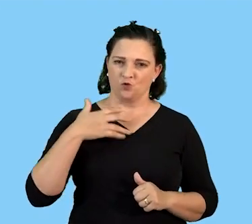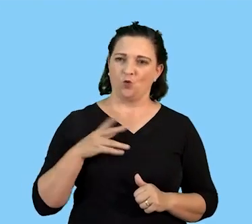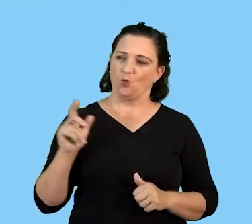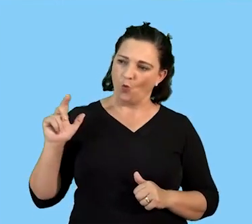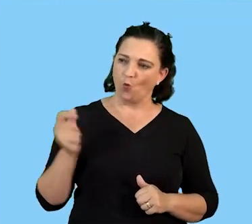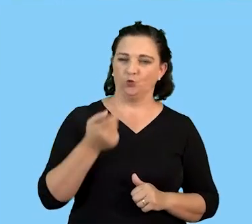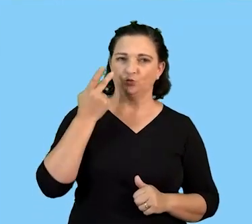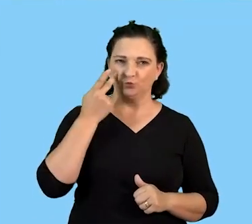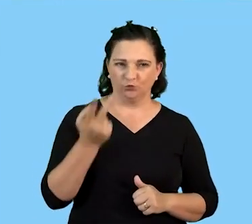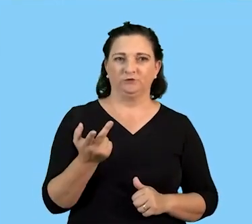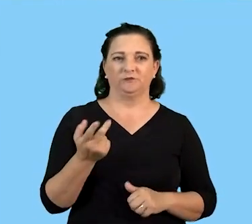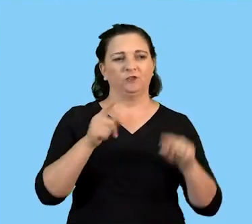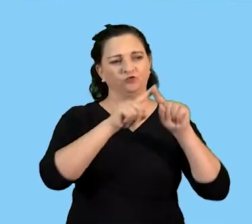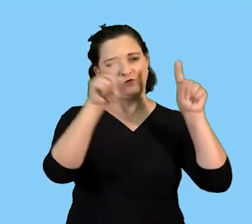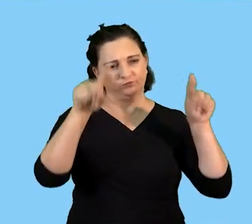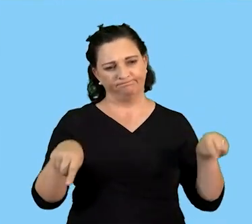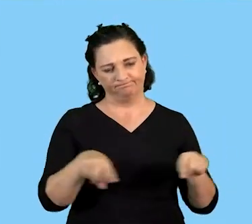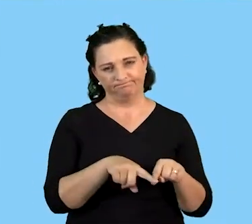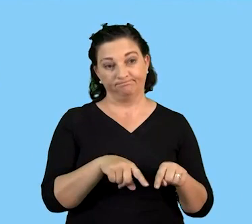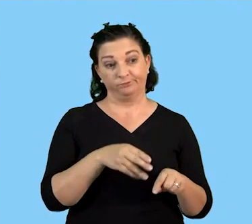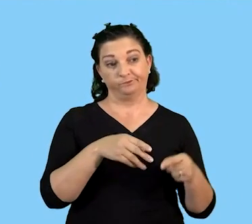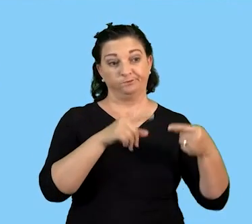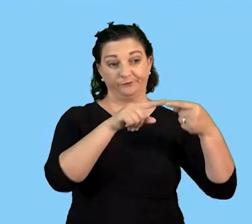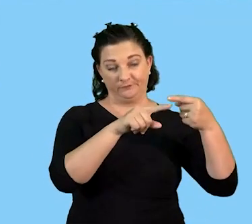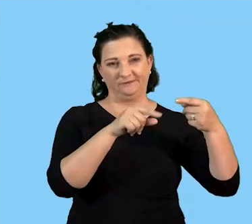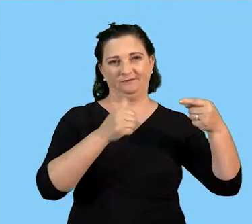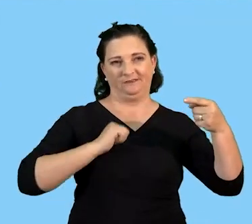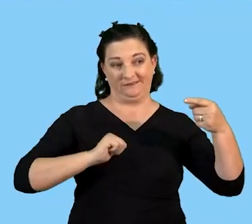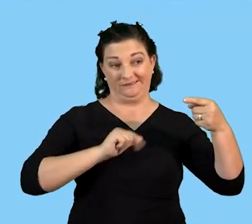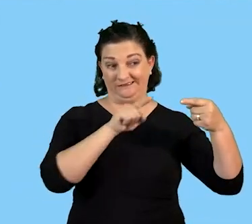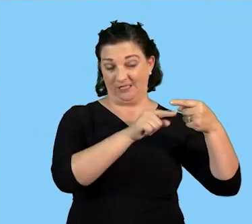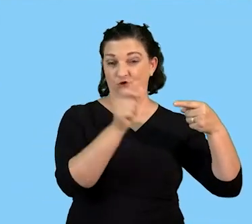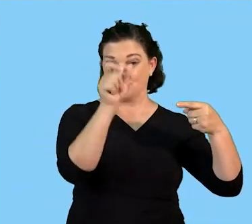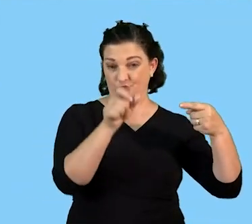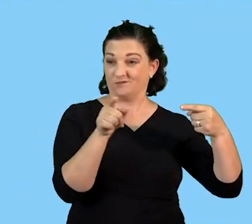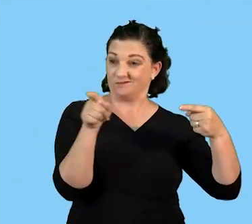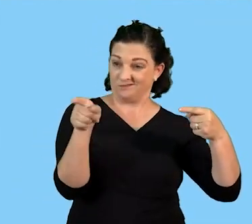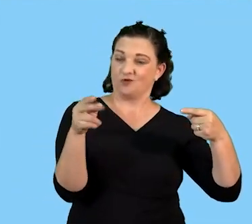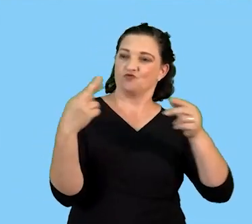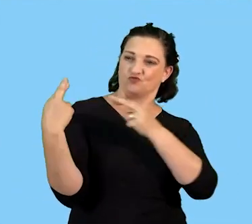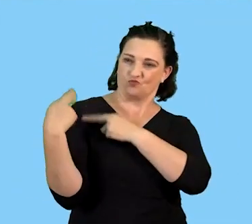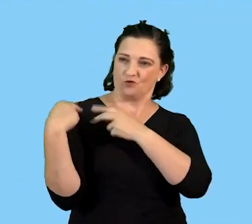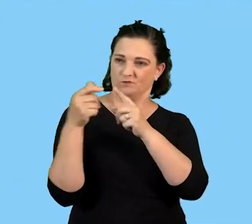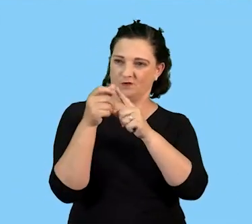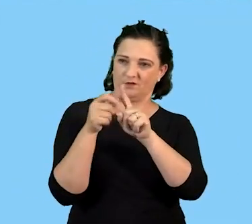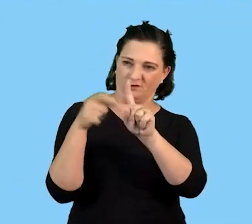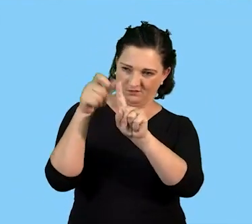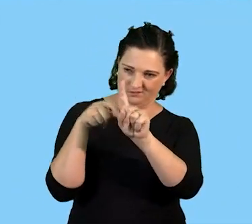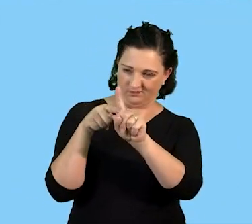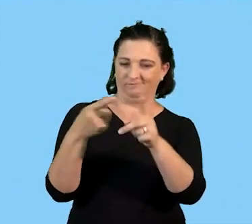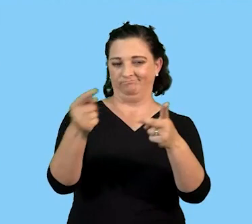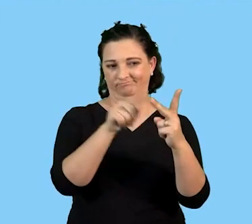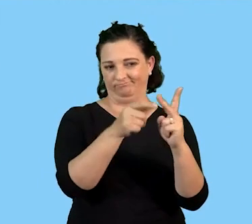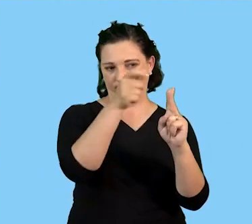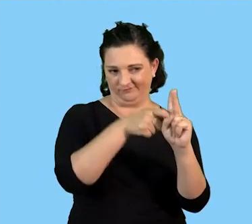same thing. So they can see through a Gantt chart that this particular person is responsible for this activity, and then this particular team member is